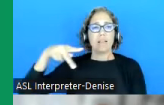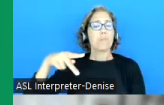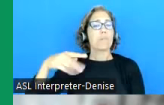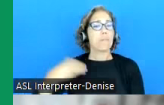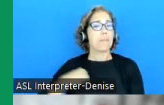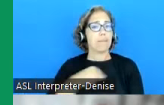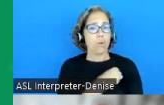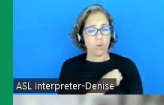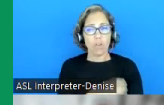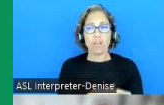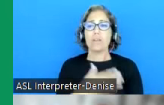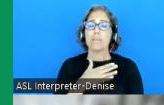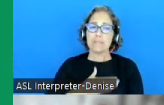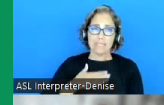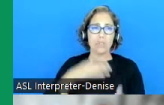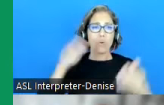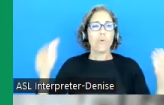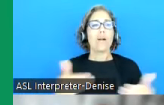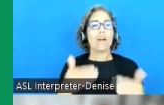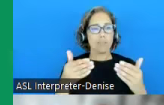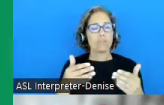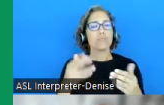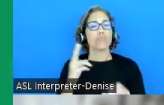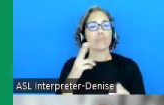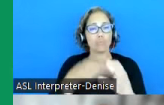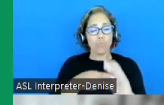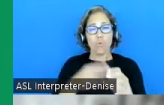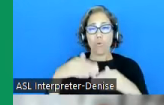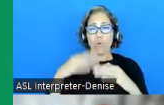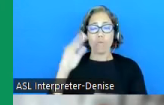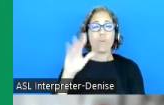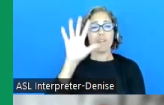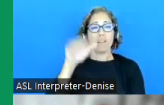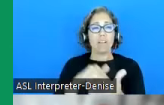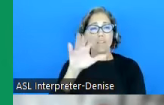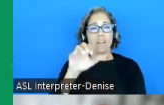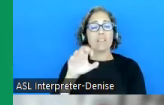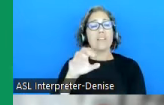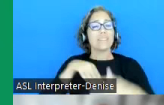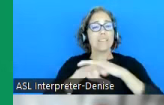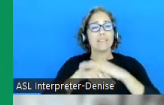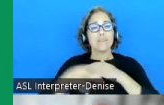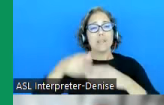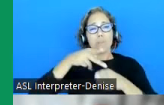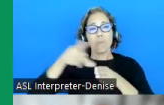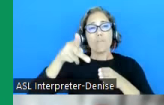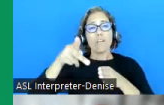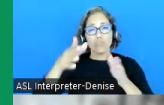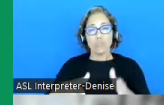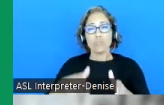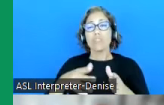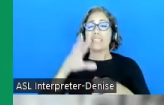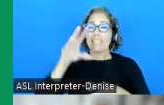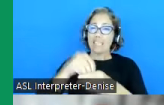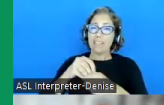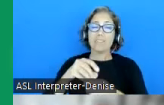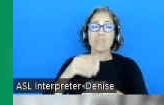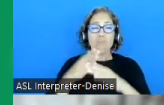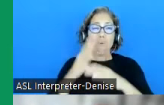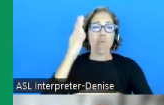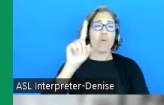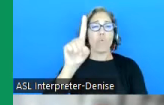we welcome you to join our network of over 5,500 accessibility professionals in over 100 countries.